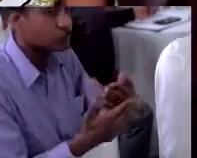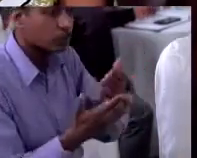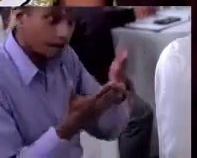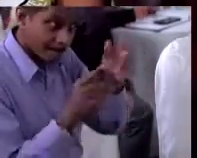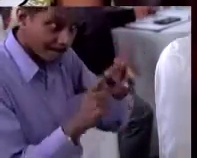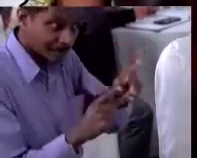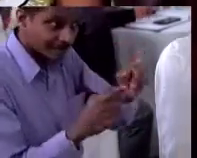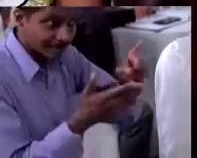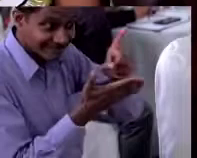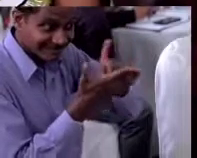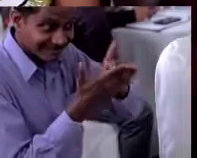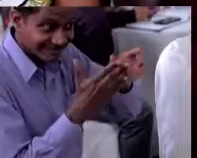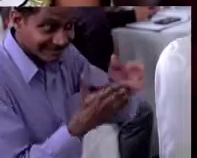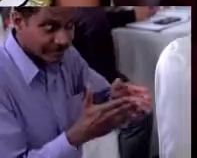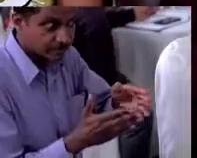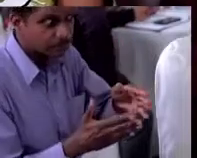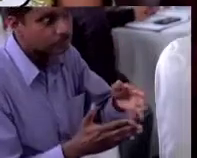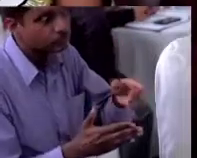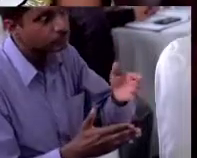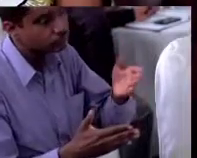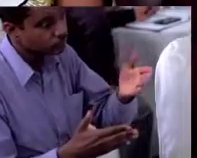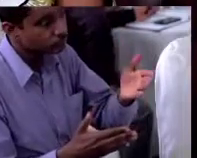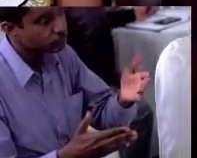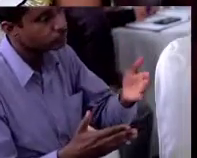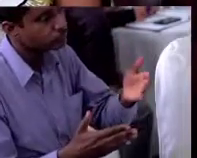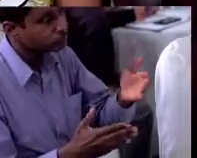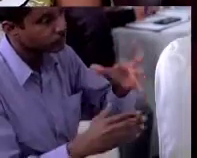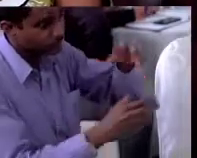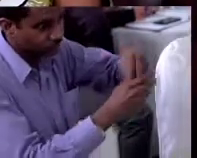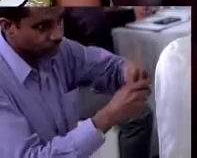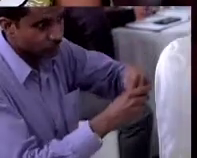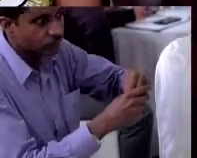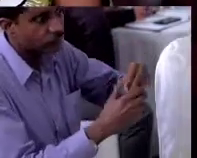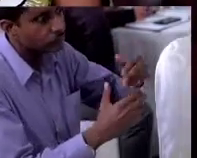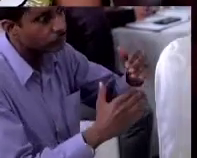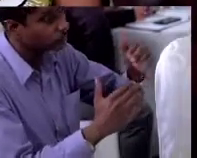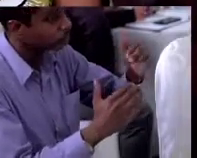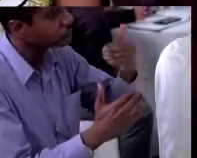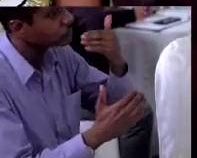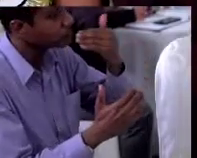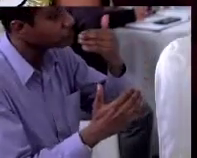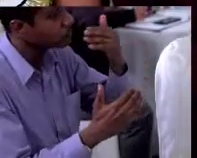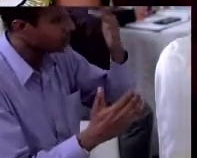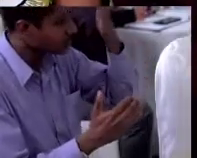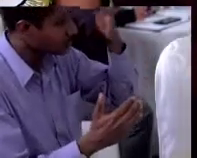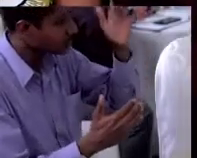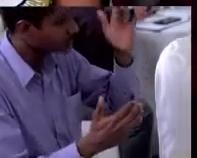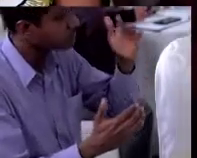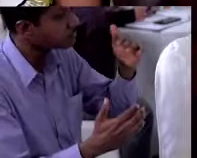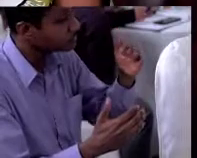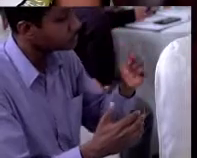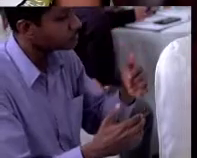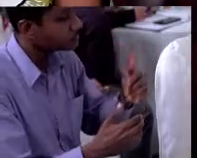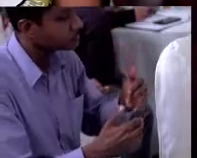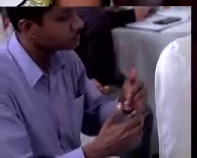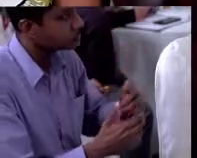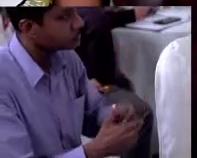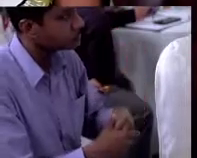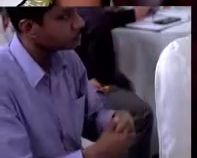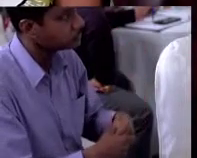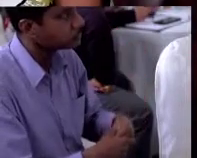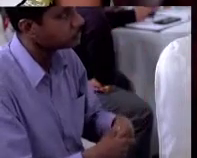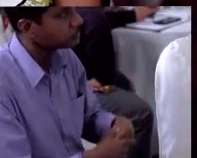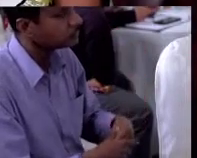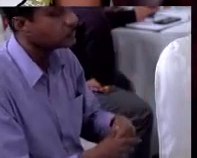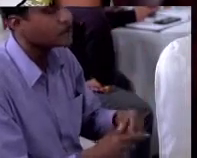as somebody who creates, you are tapping into a level of intelligence that is not always easily articulated. We may be able to articulate